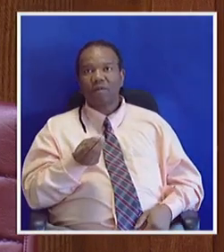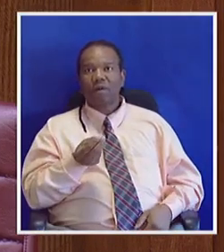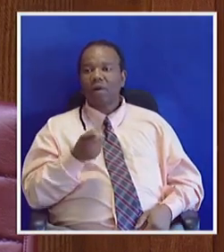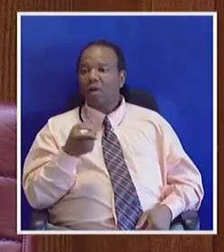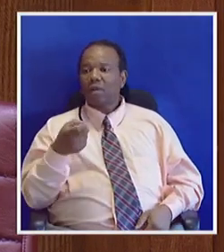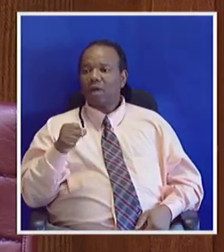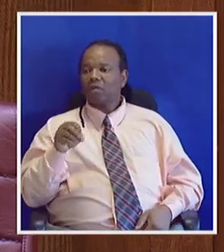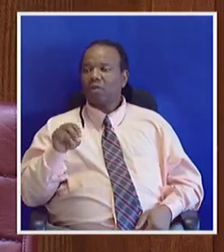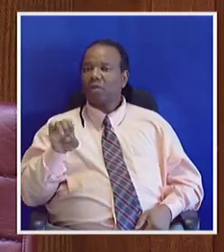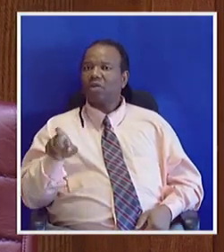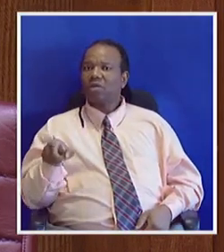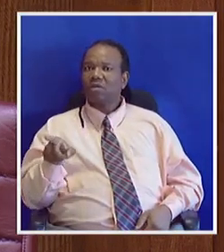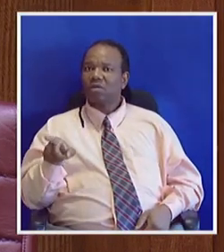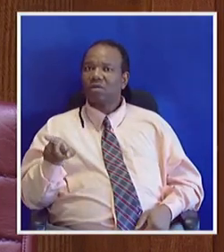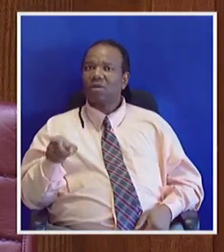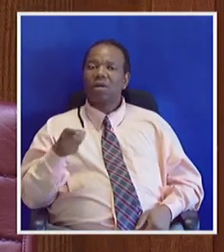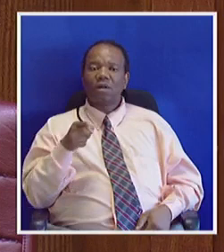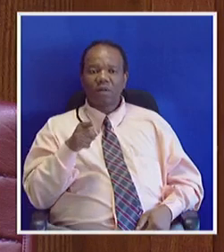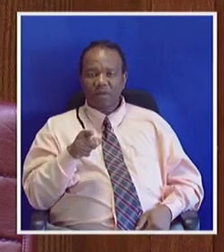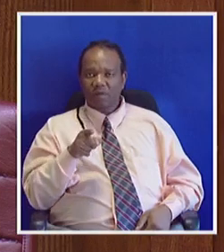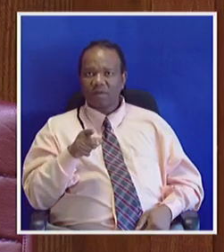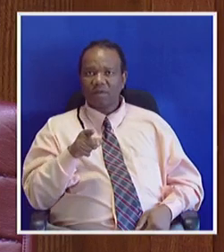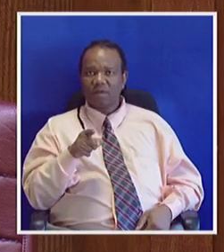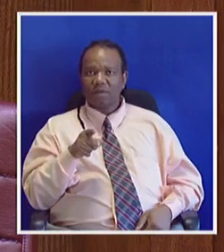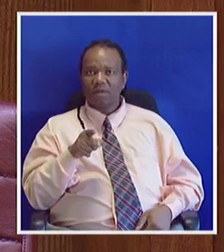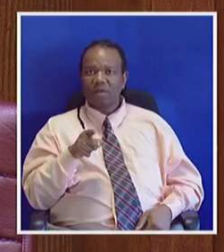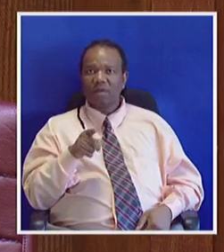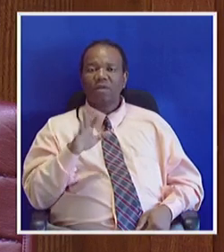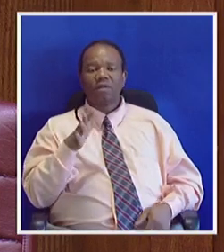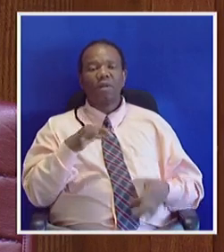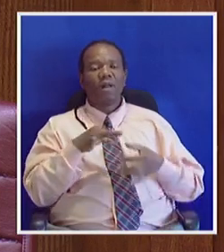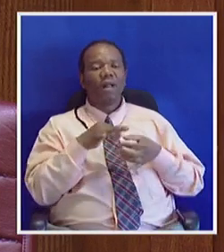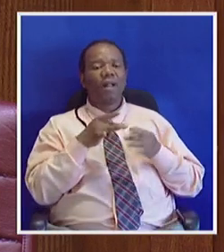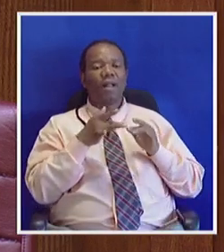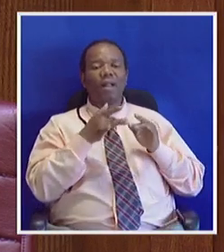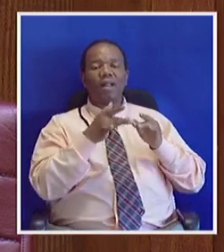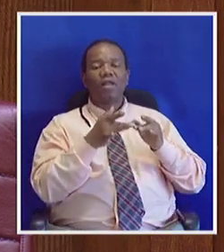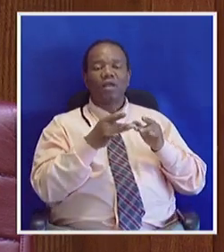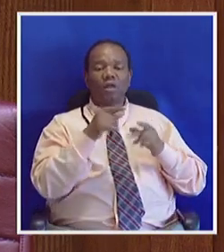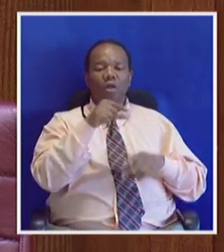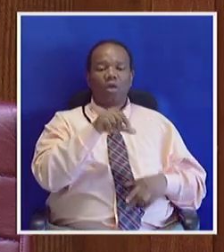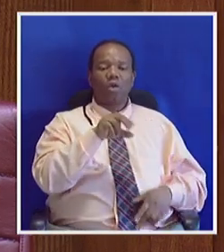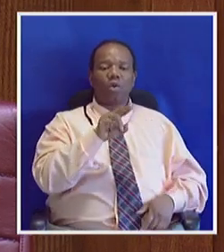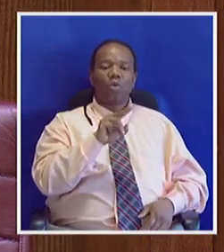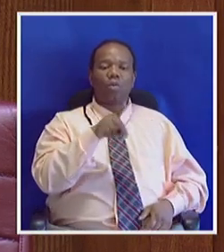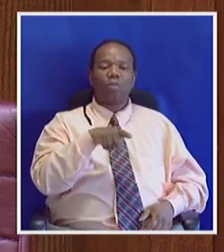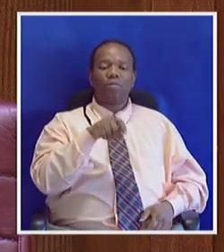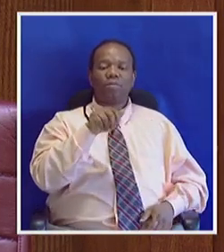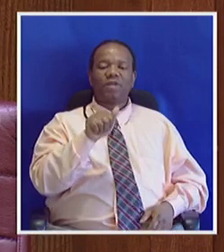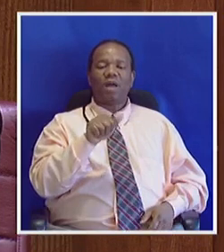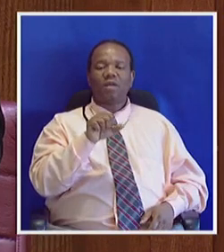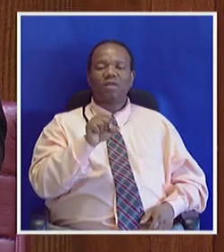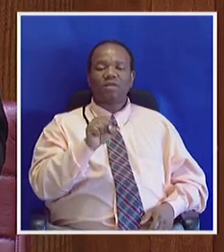SOEs and these companies that's linked with the Guptas in South Africa.